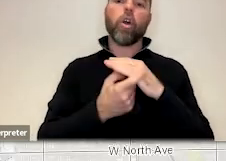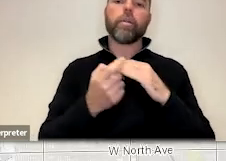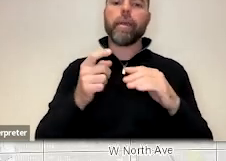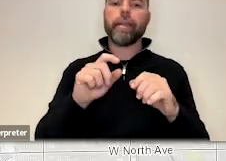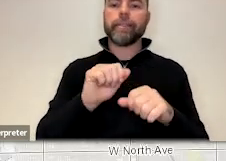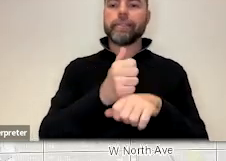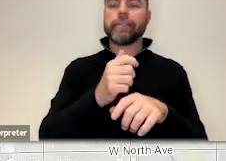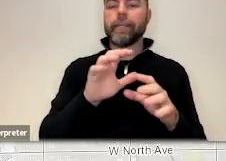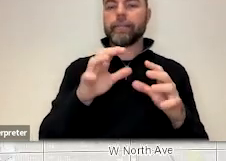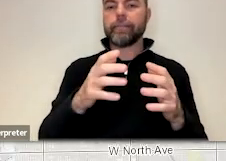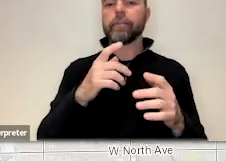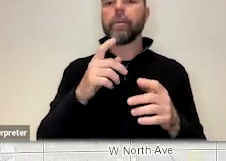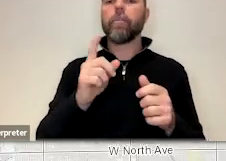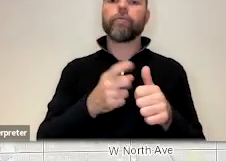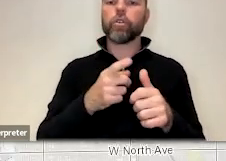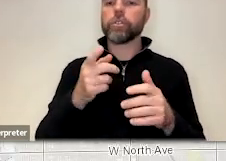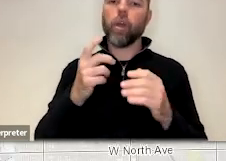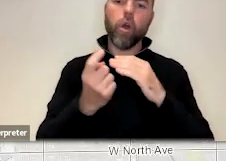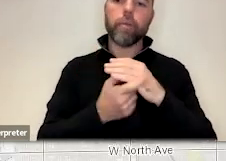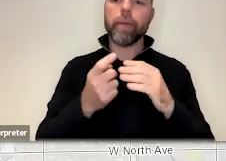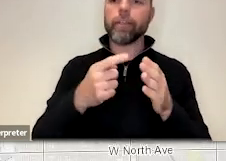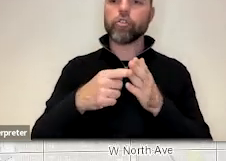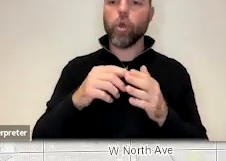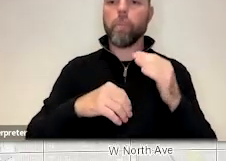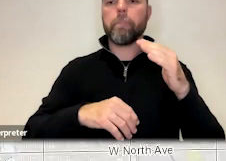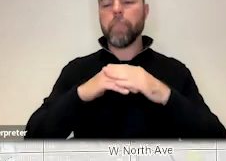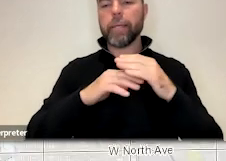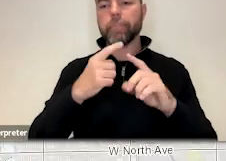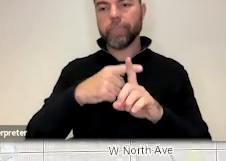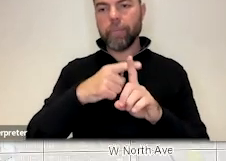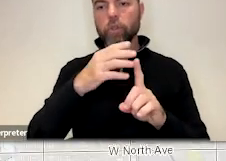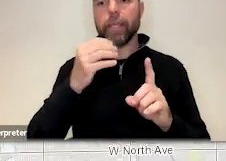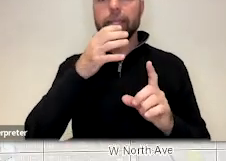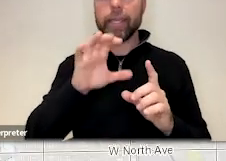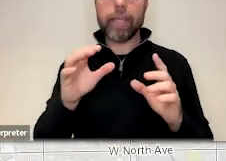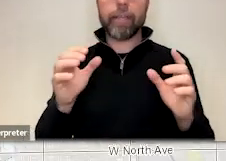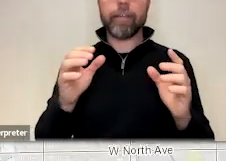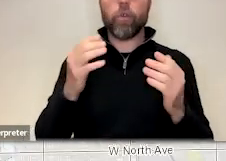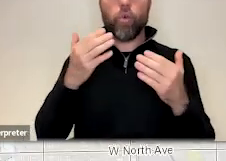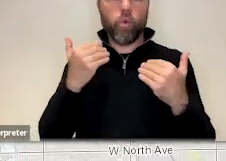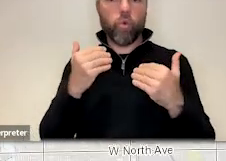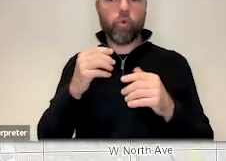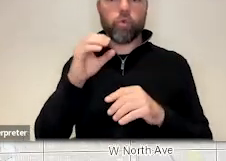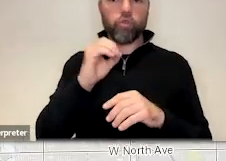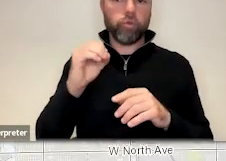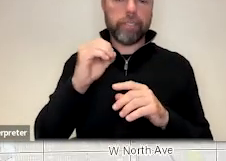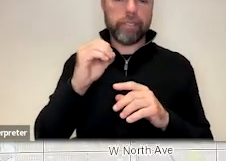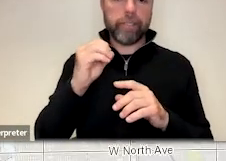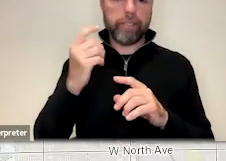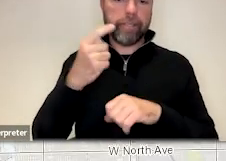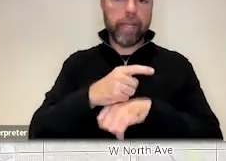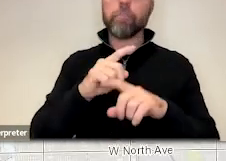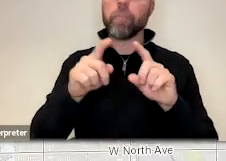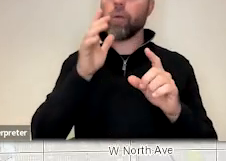search, I'm given a default of maximum temperature and heating and cooling degree days. But I'll show you here in just a